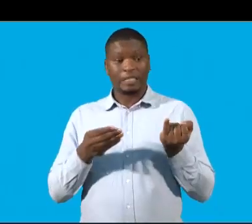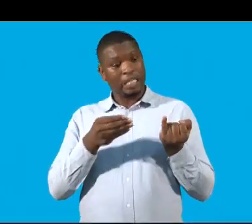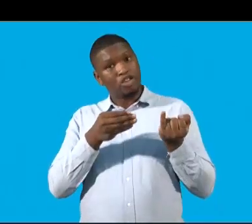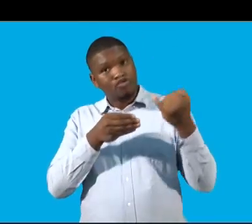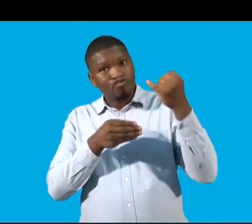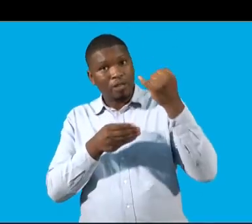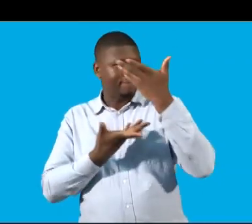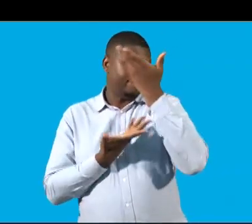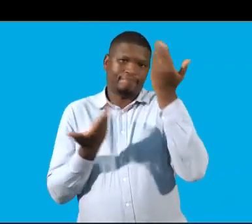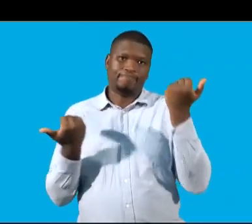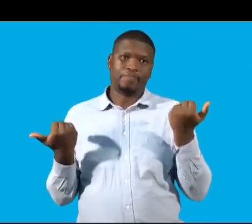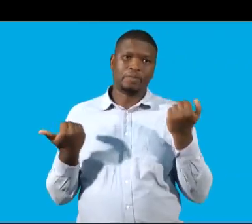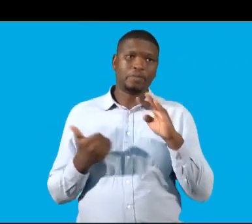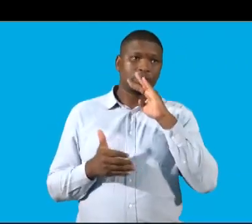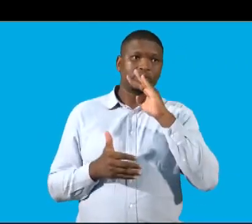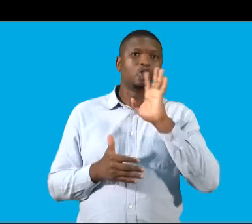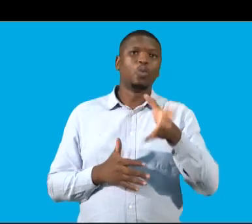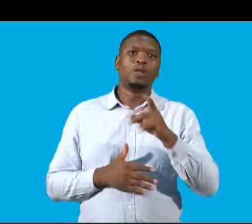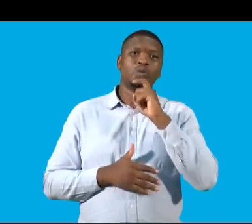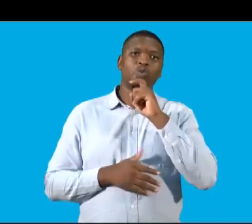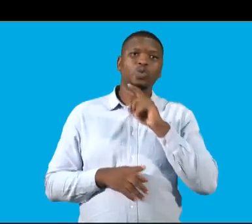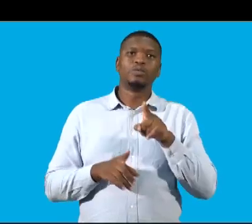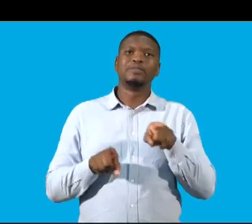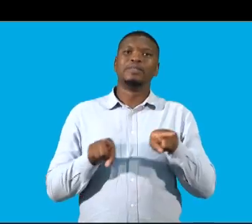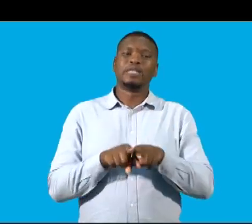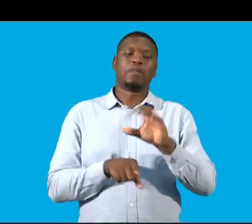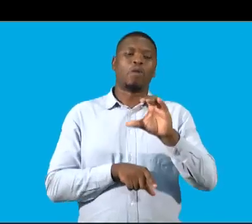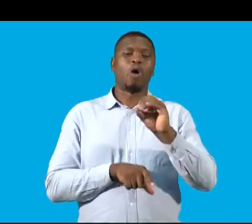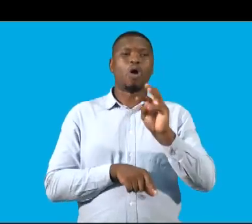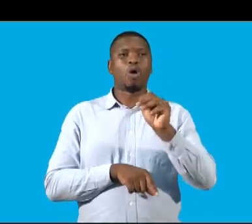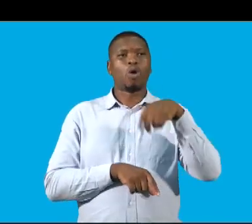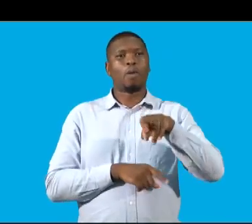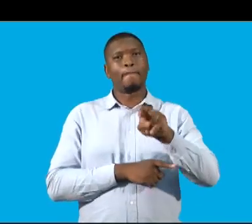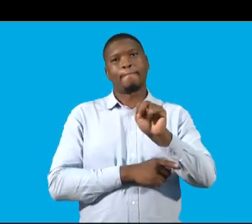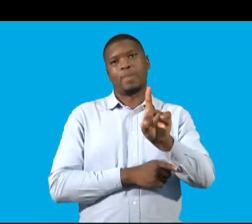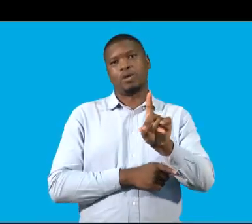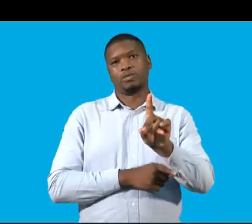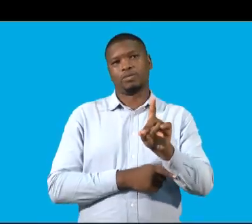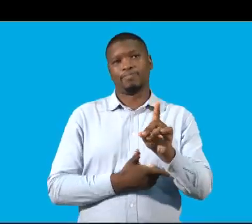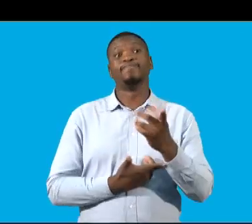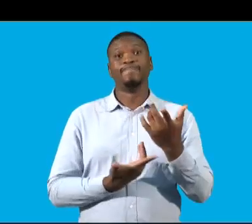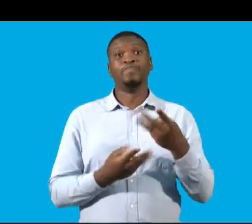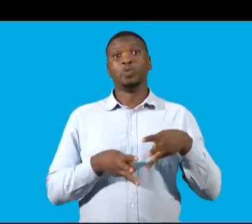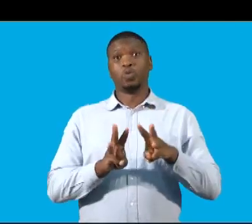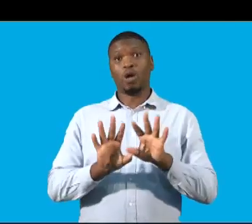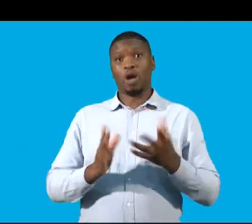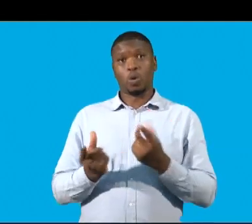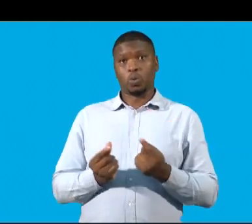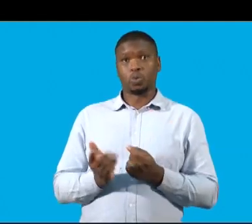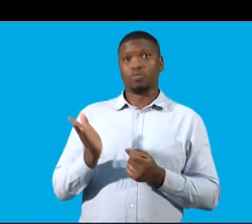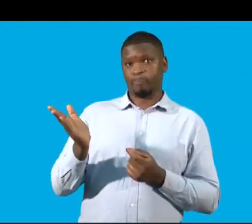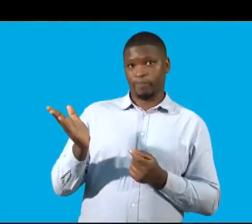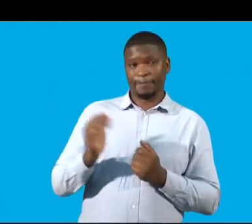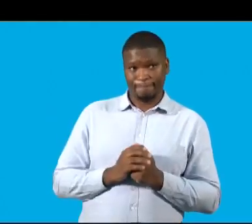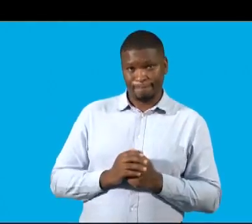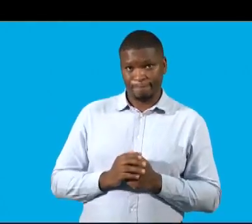what type of interest is used here, so that means we are going to use the compound interest. So there we have the formula, and we are